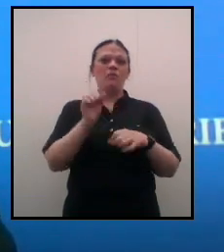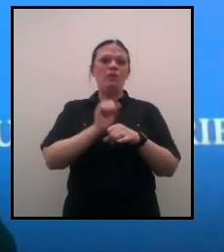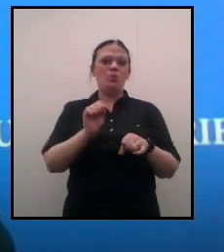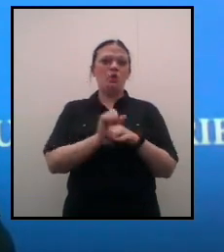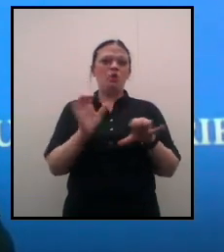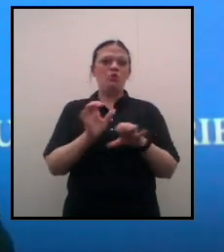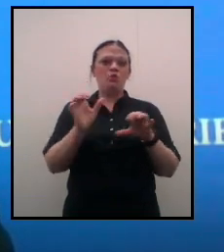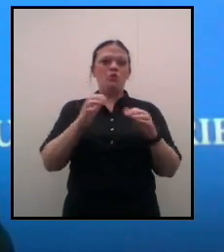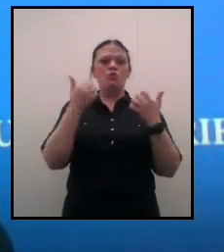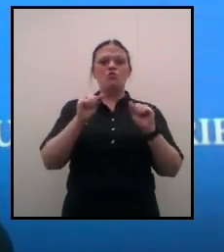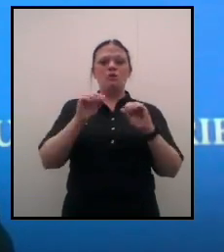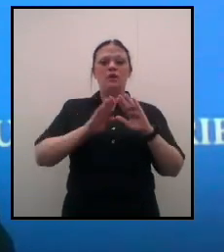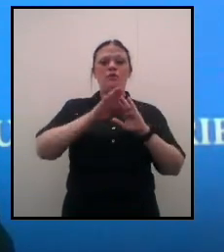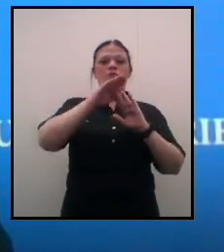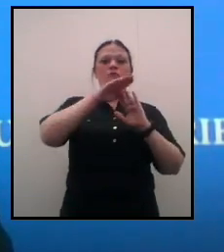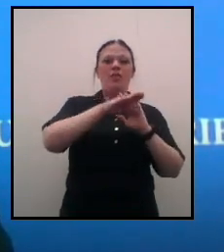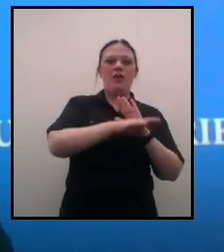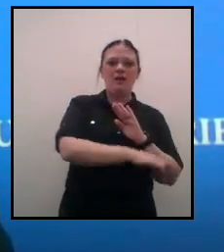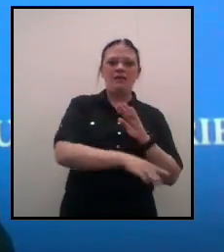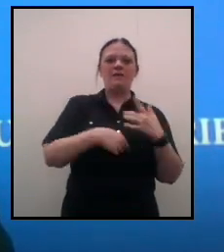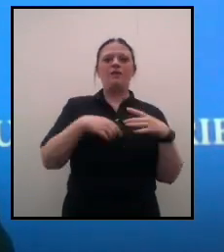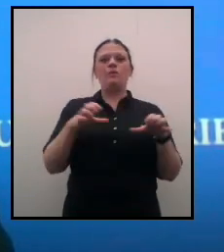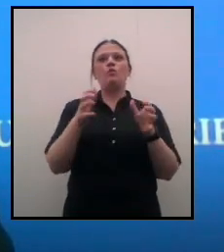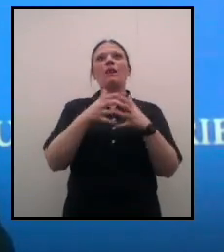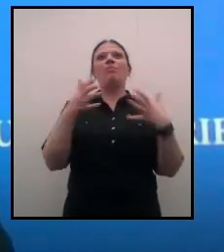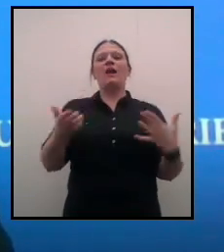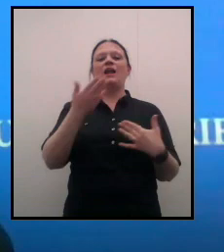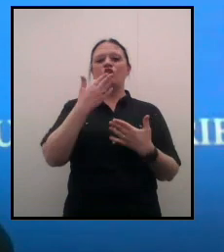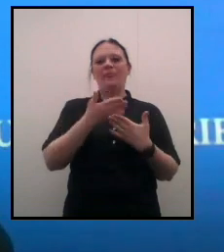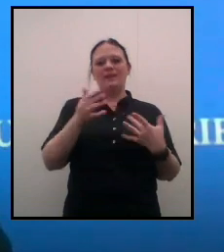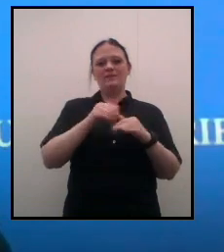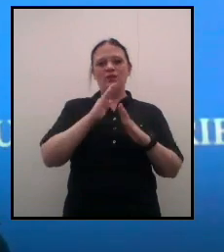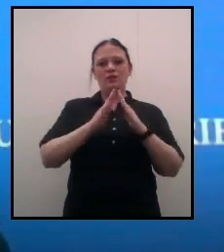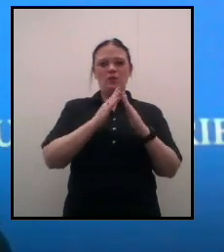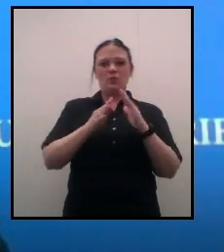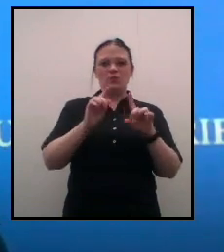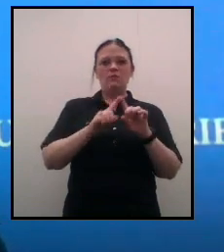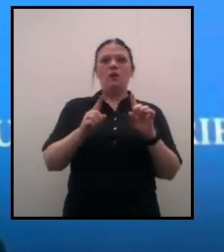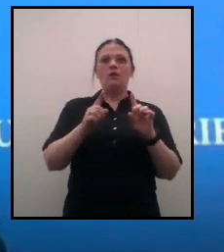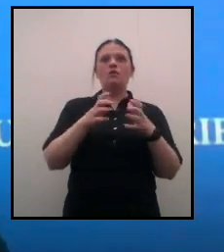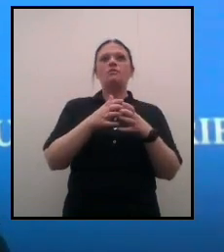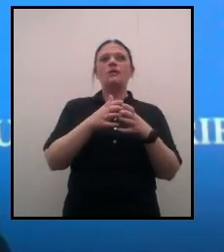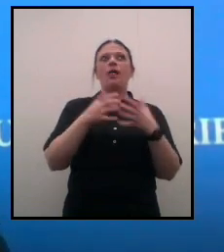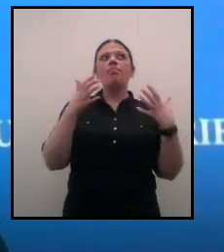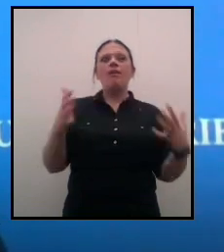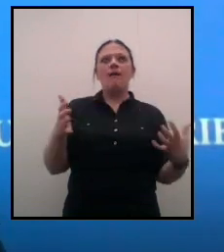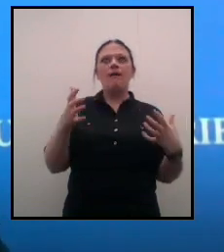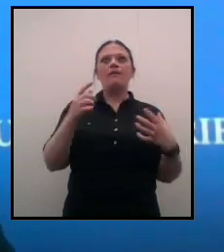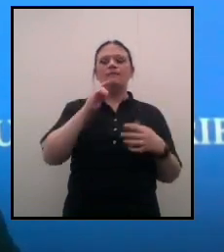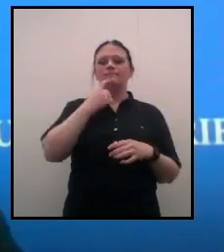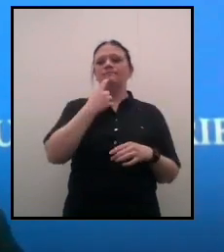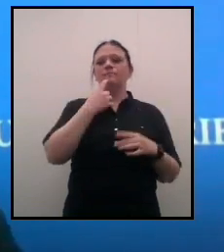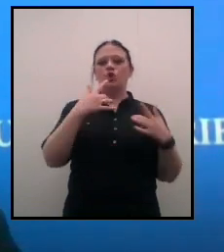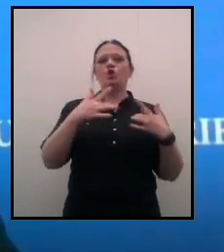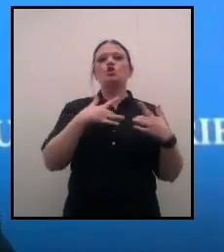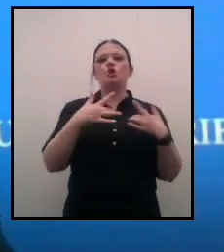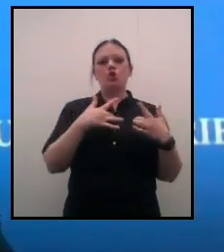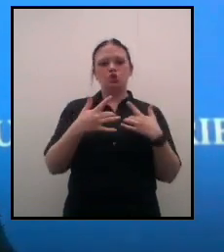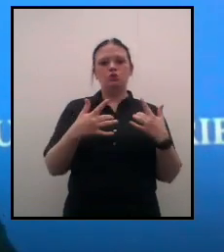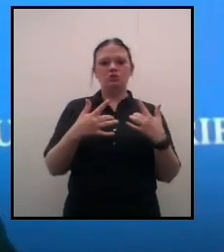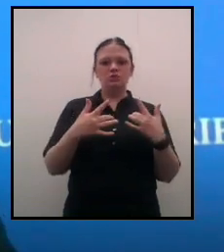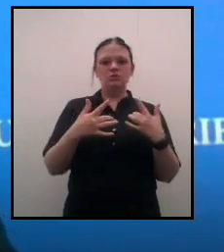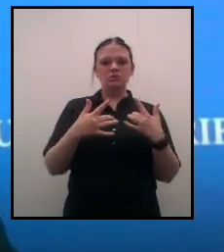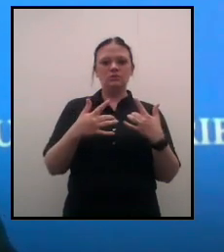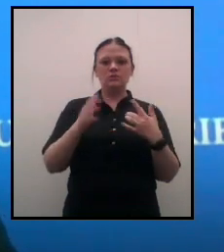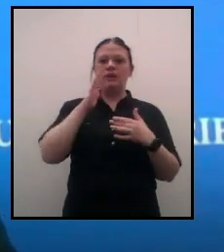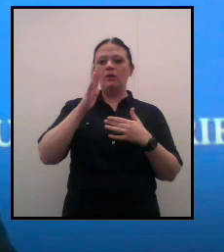We've done a lot of good things in the community, but as I'll show, there's some very worrying concerns that still exist, and it's going to hold back